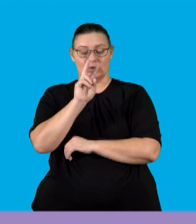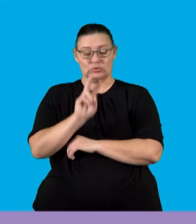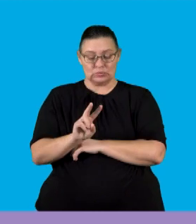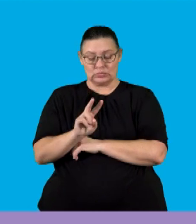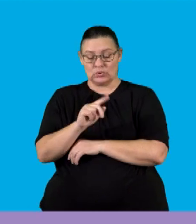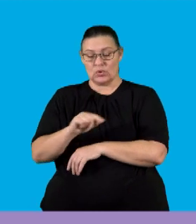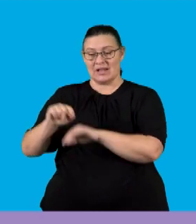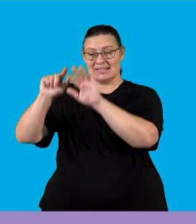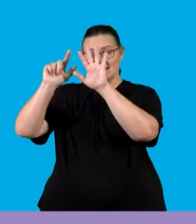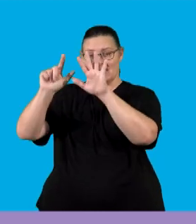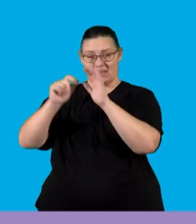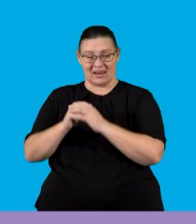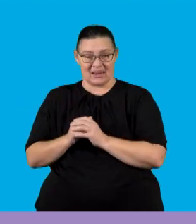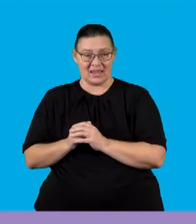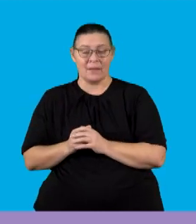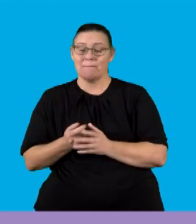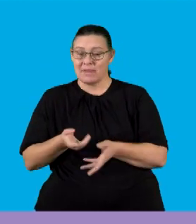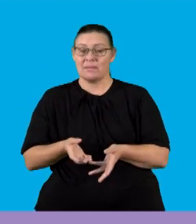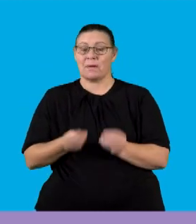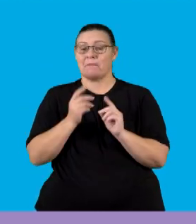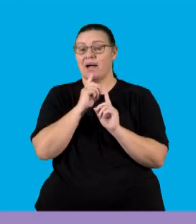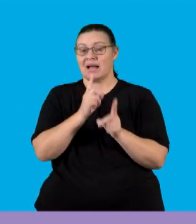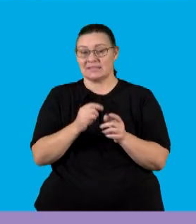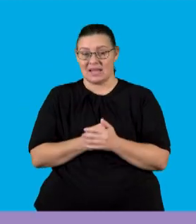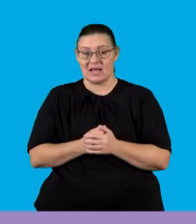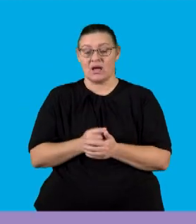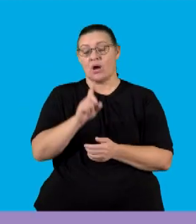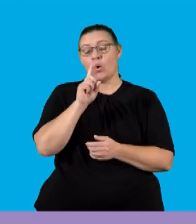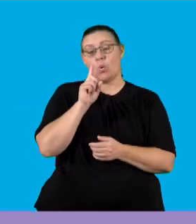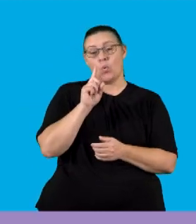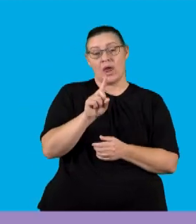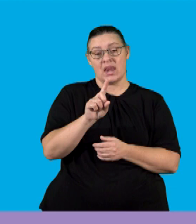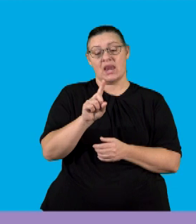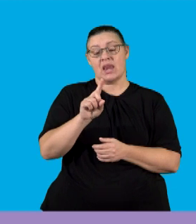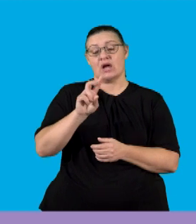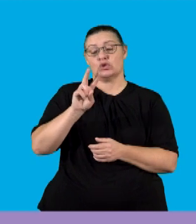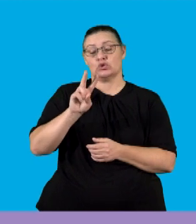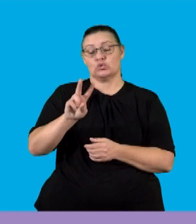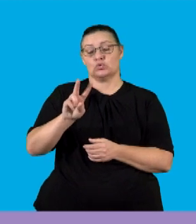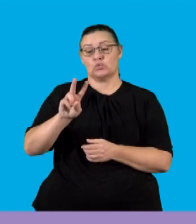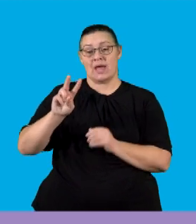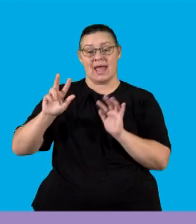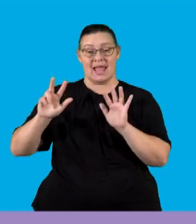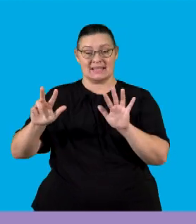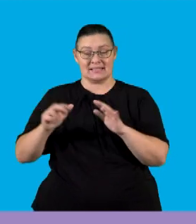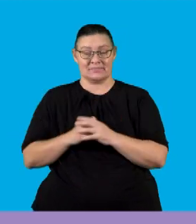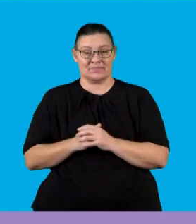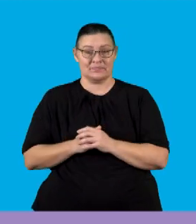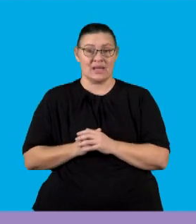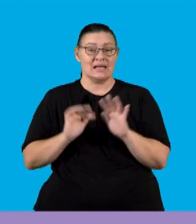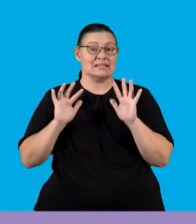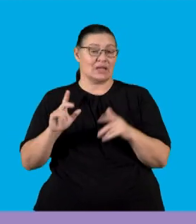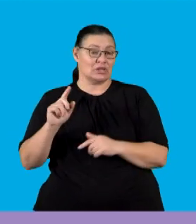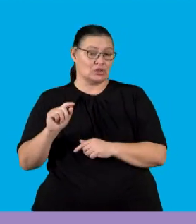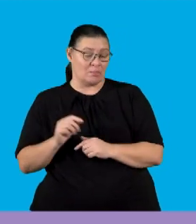128. The 10th term would be 2 exponent 10 minus 1, that is 2 exponent